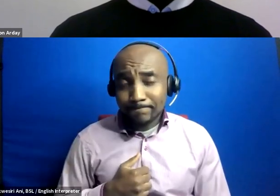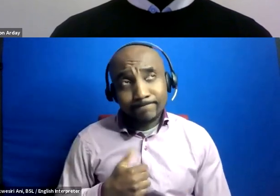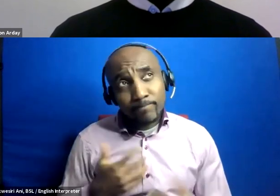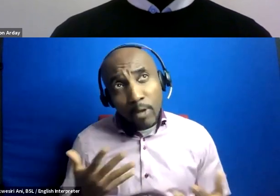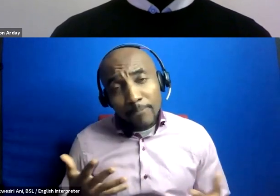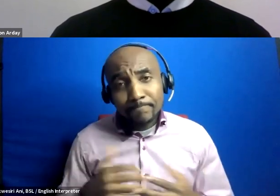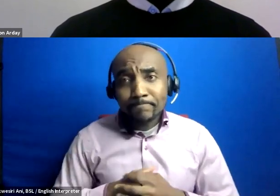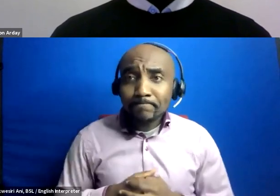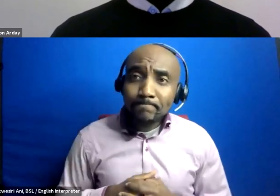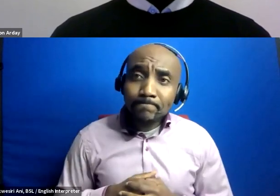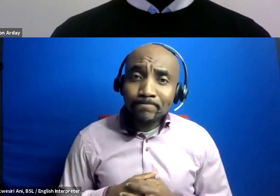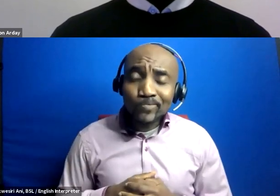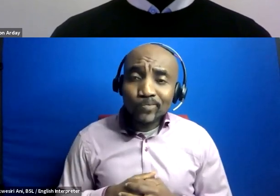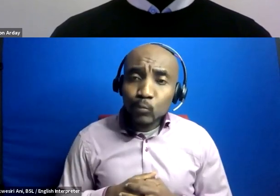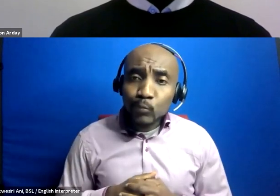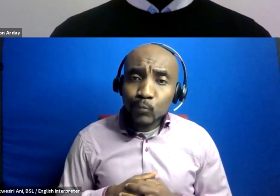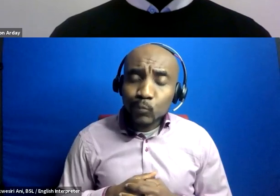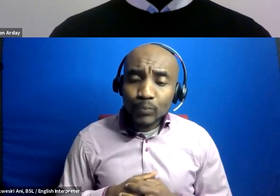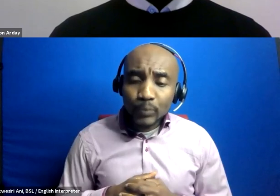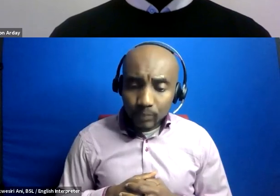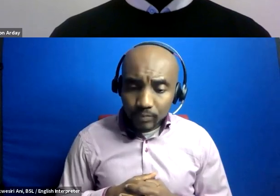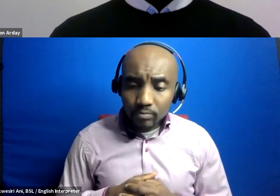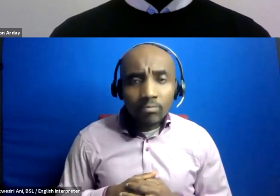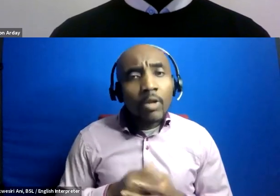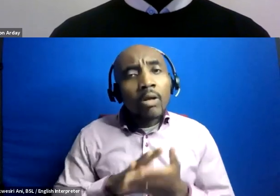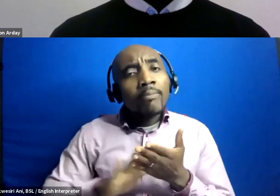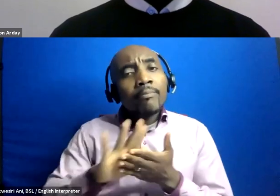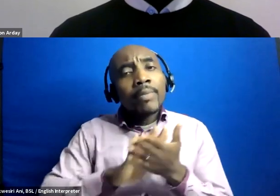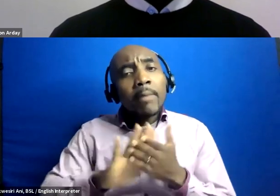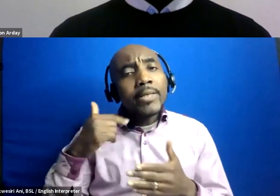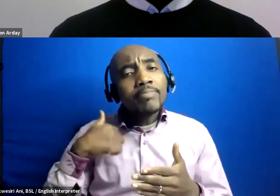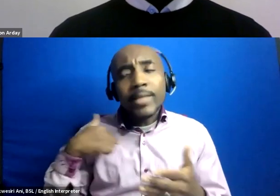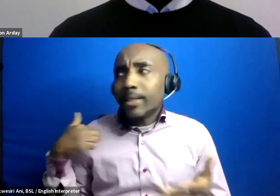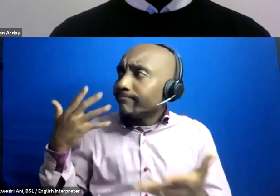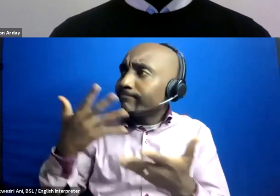know, I don't really have a lot of shame. And I know that's